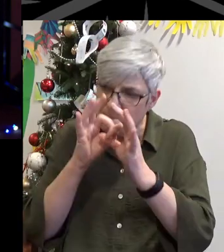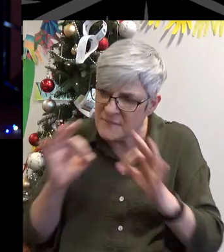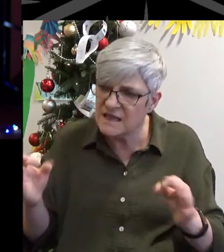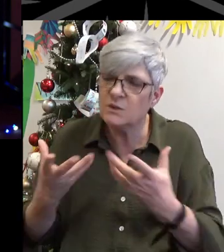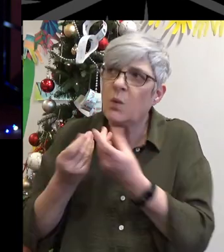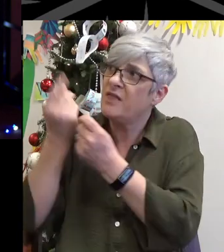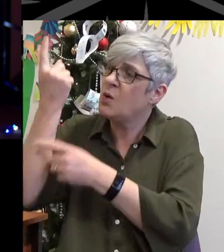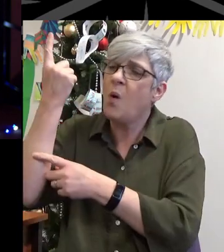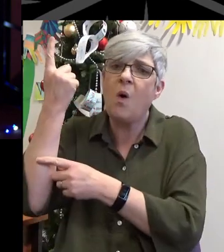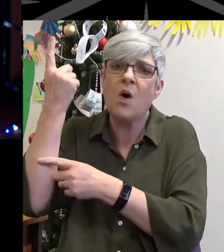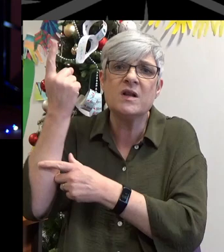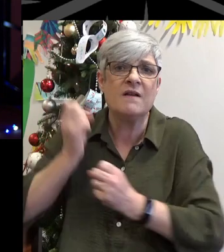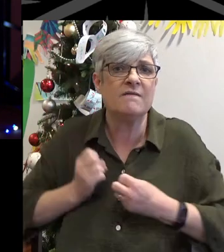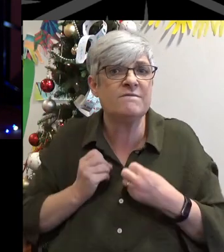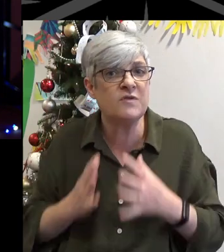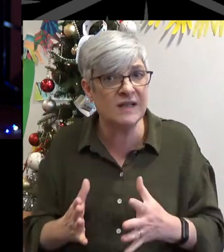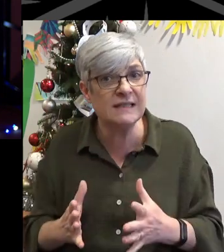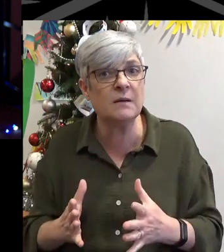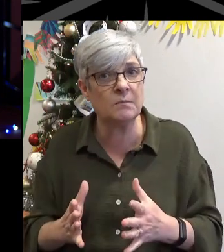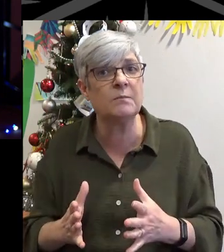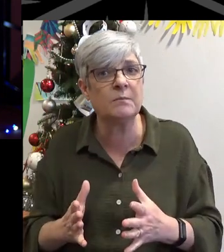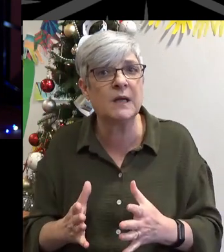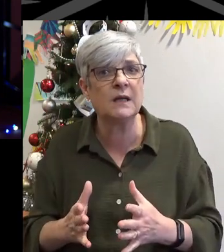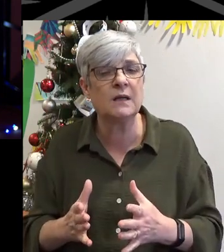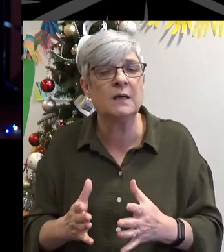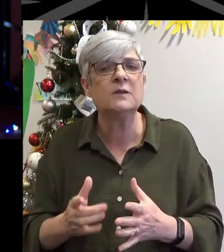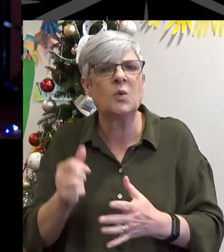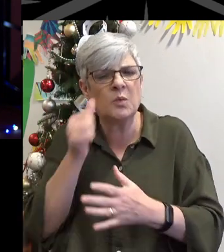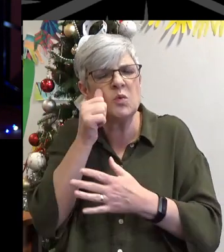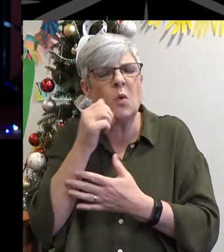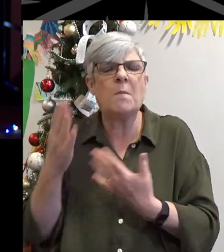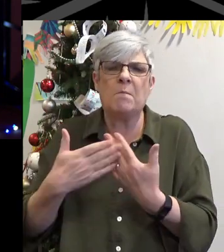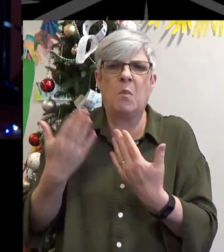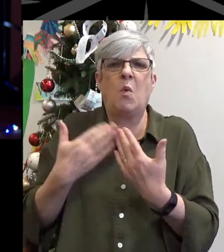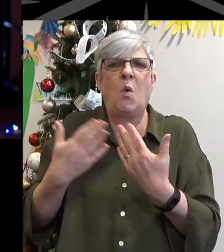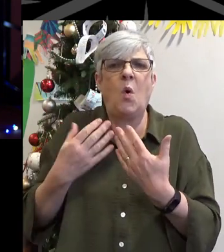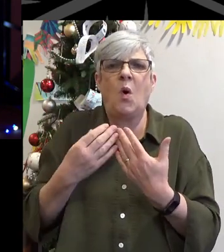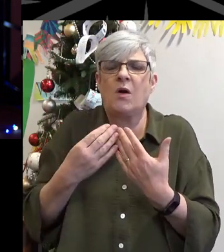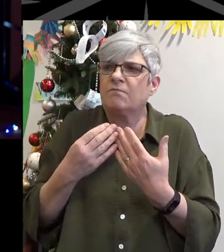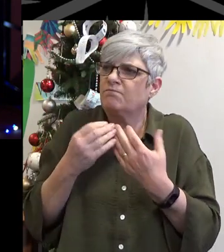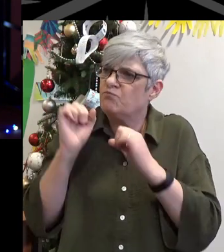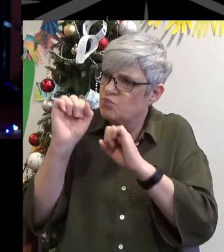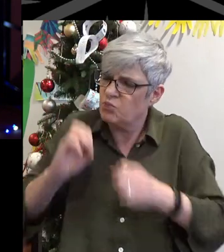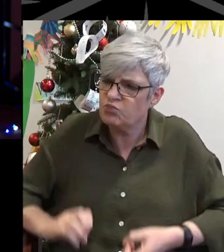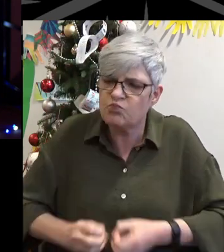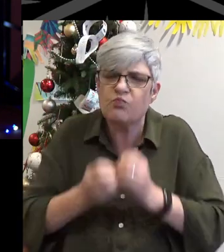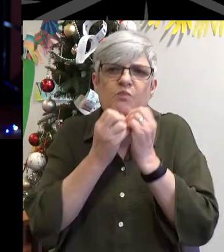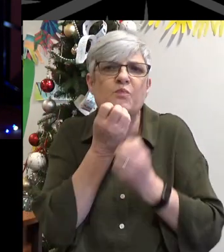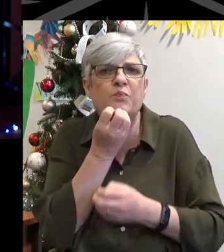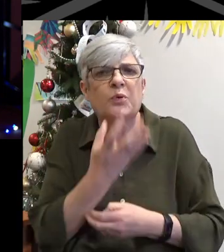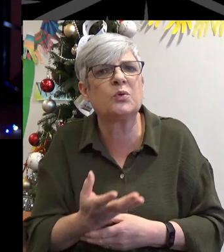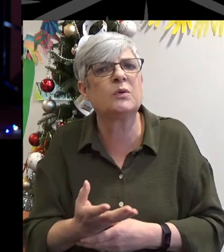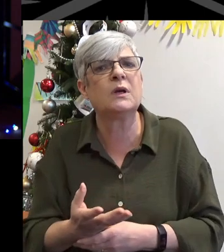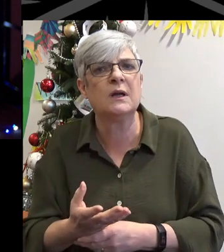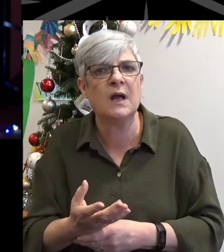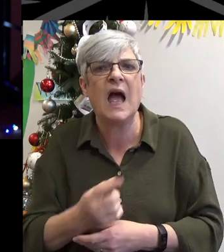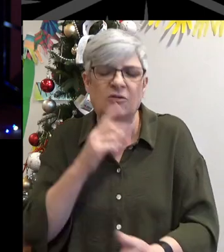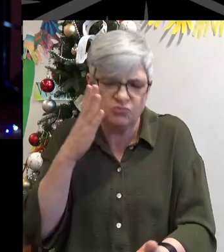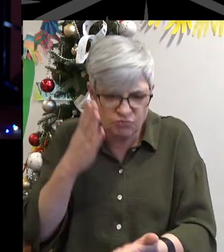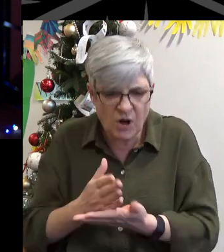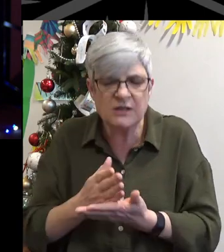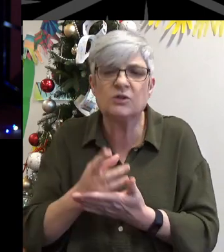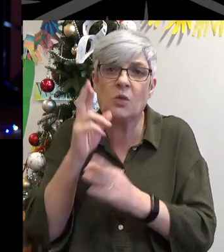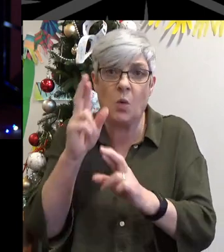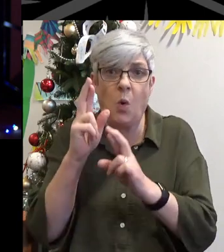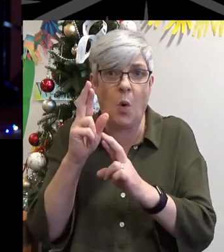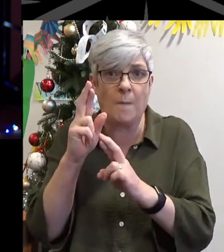freedom, so that we might know more of the beauty of your creation and trust in the hope of coming